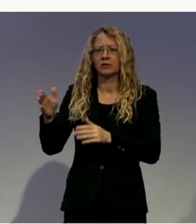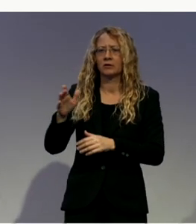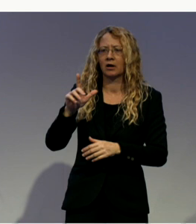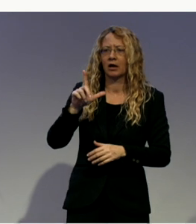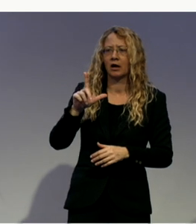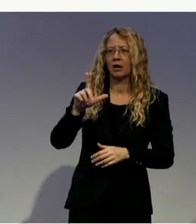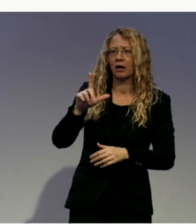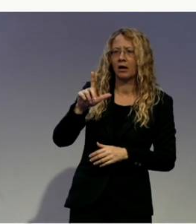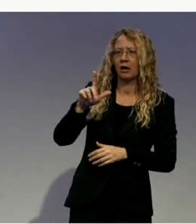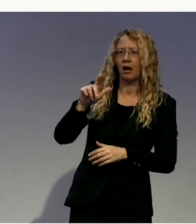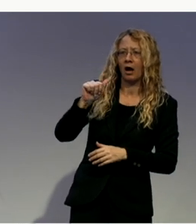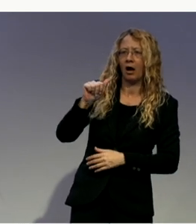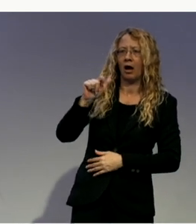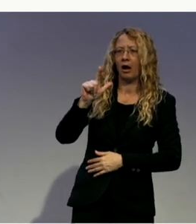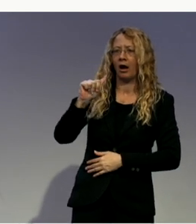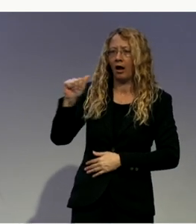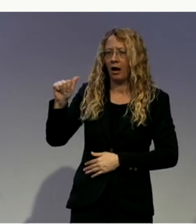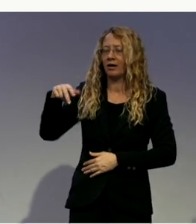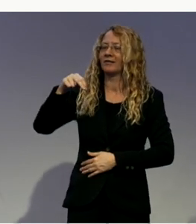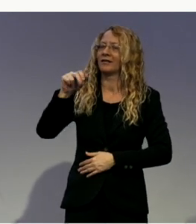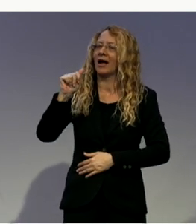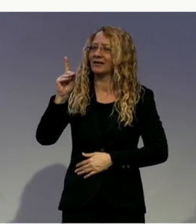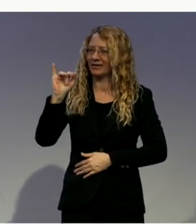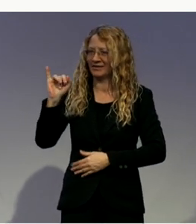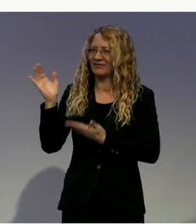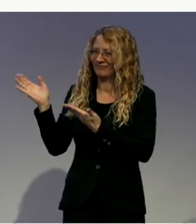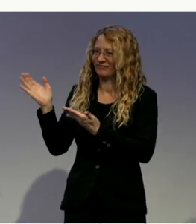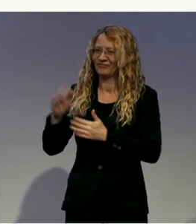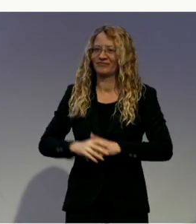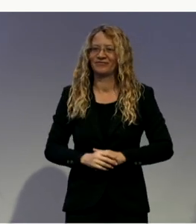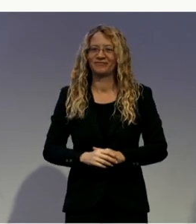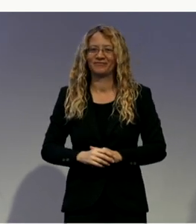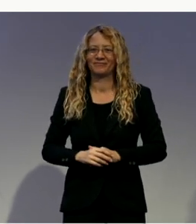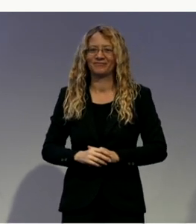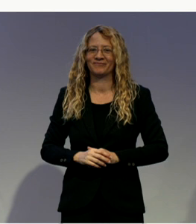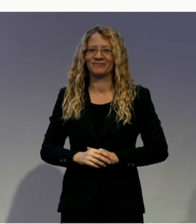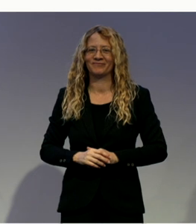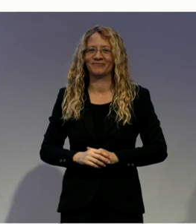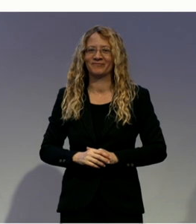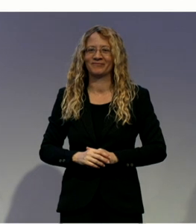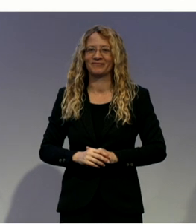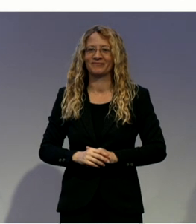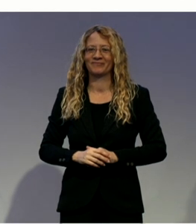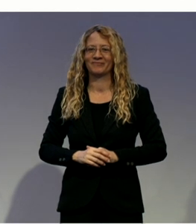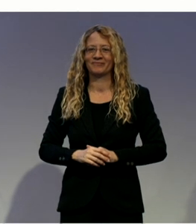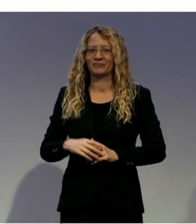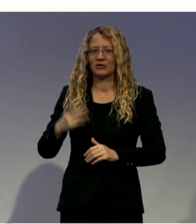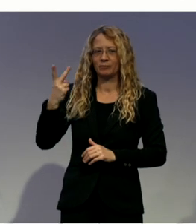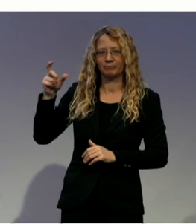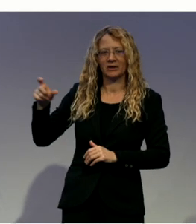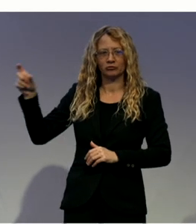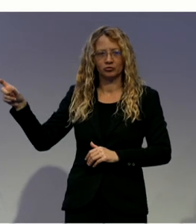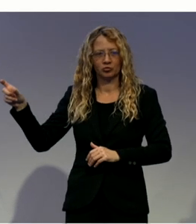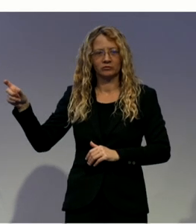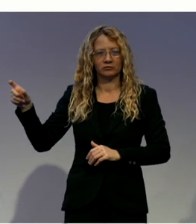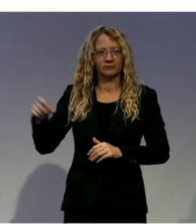Okay. Hello, everyone. Allow me to stand